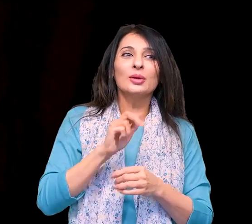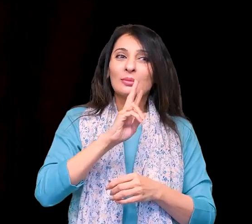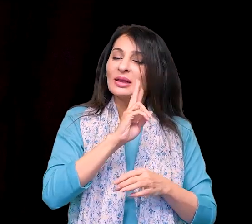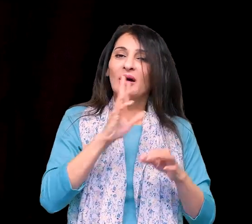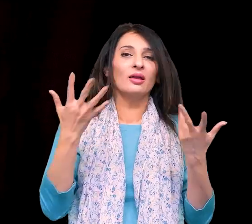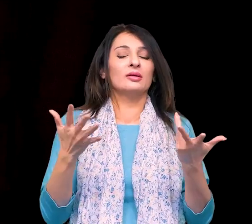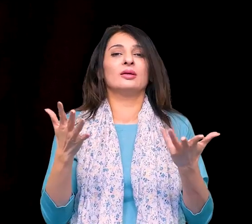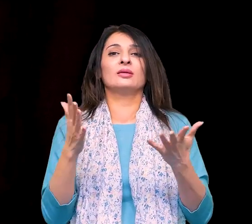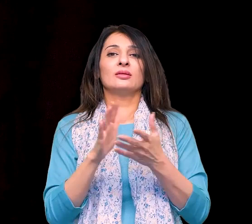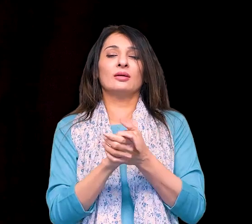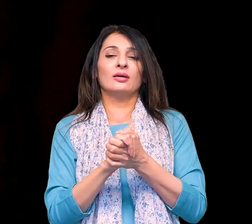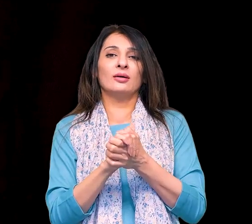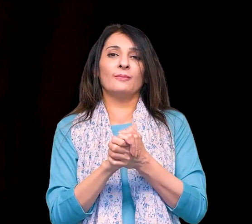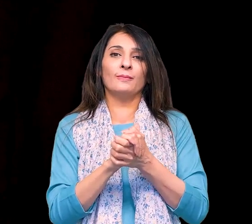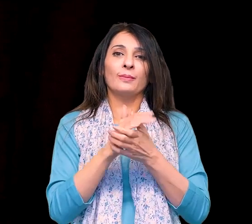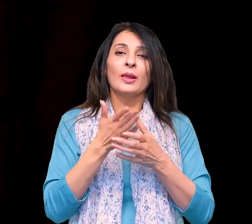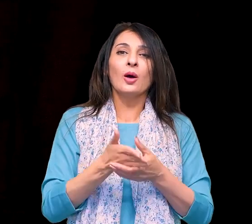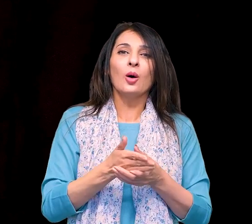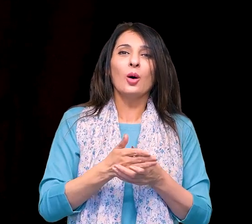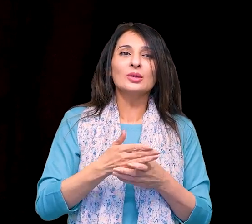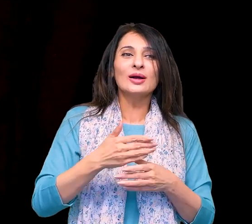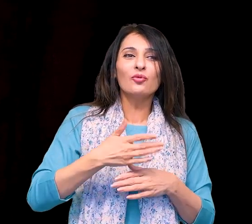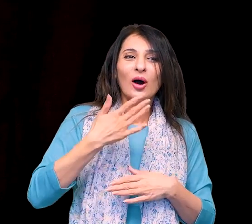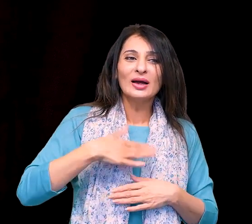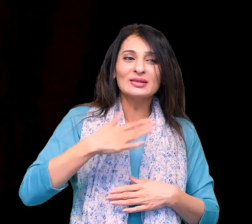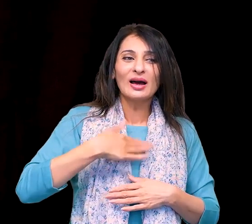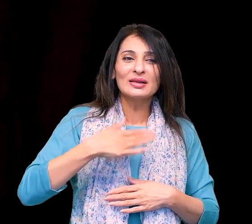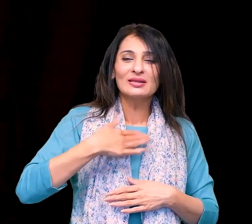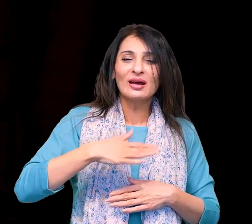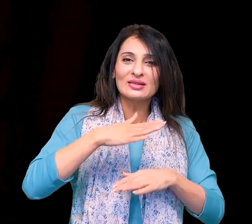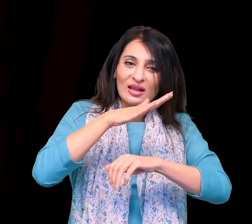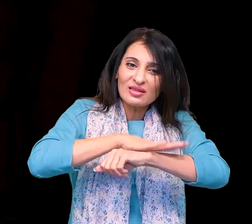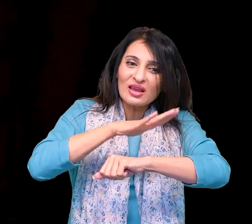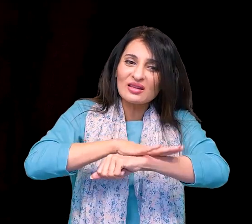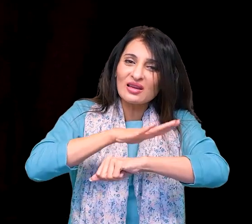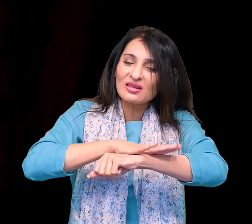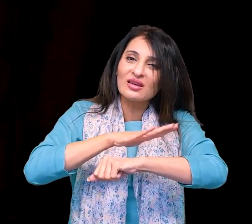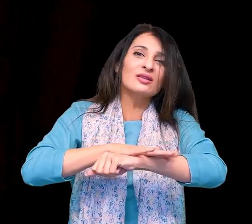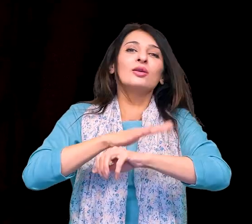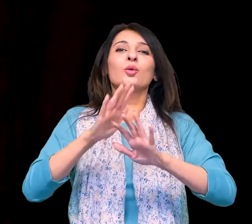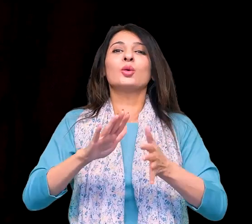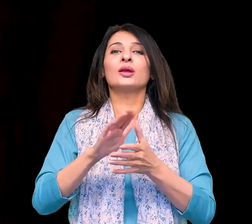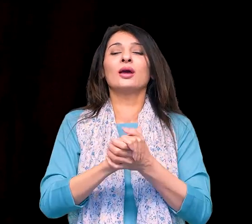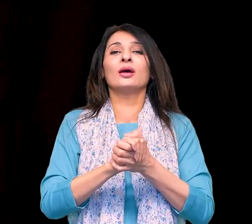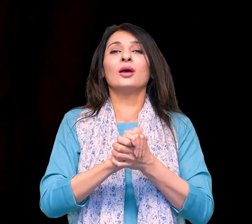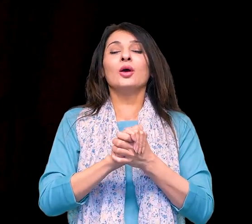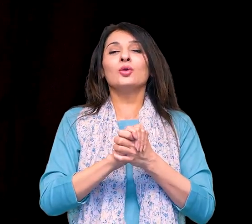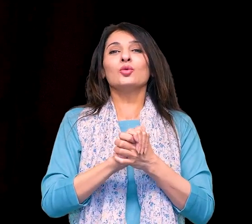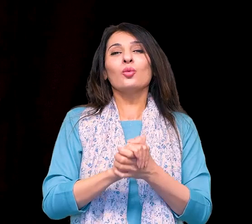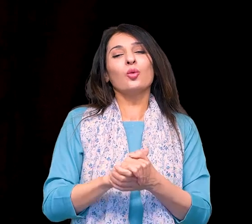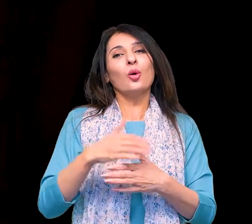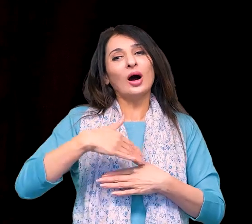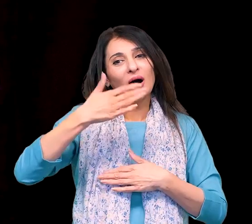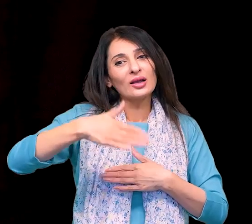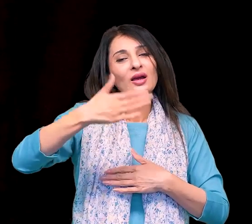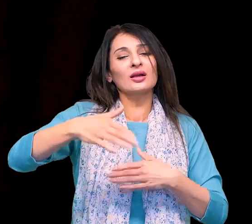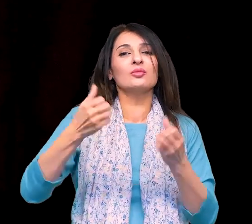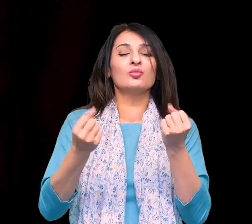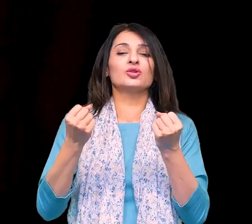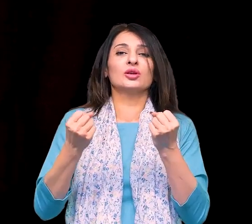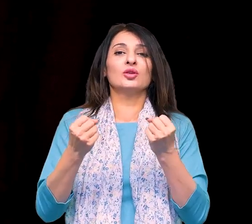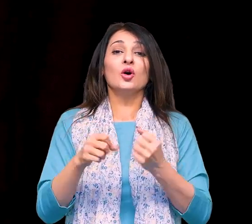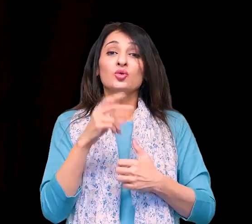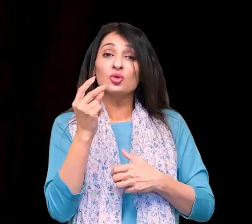room, because she has a son who is a special child, and he's extremely and heavily dependent on her. So, special